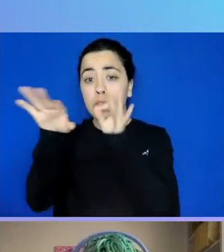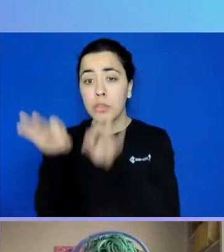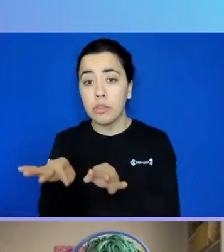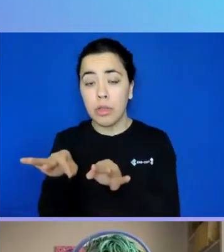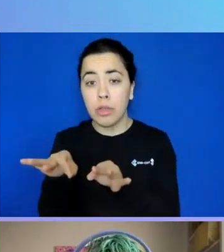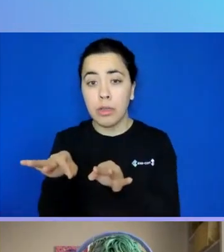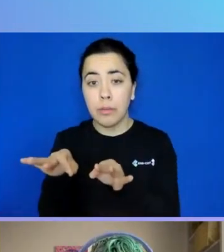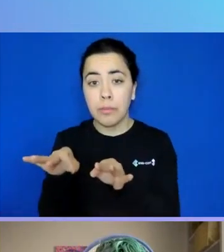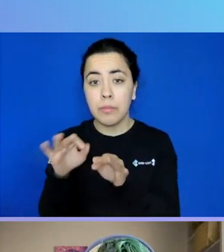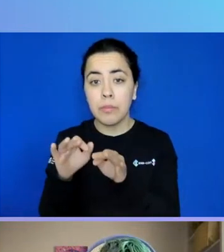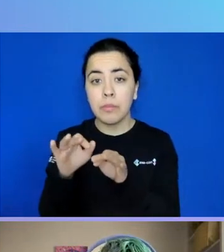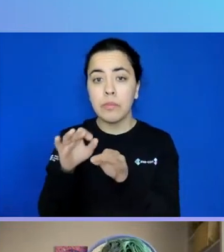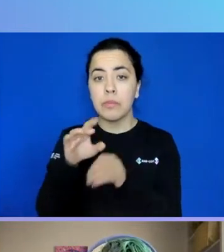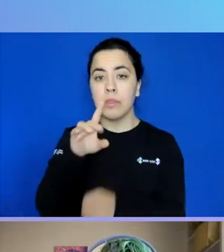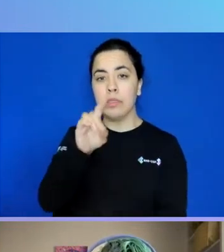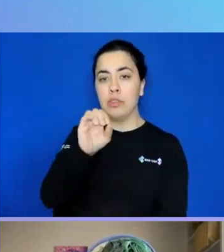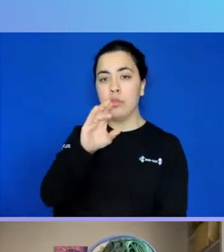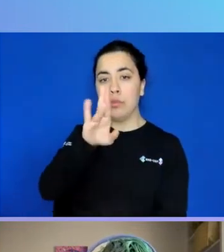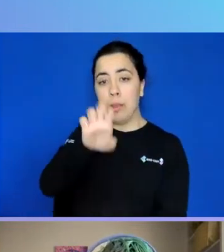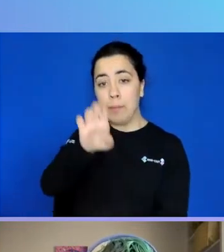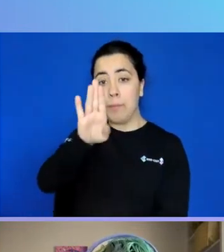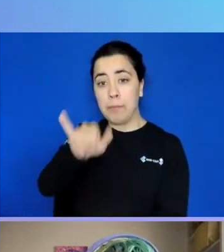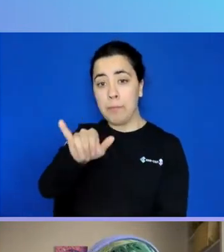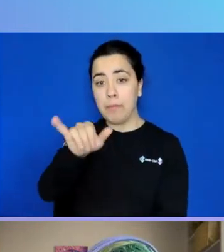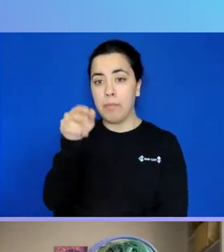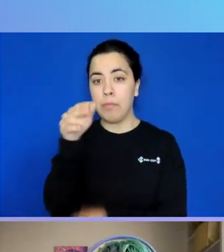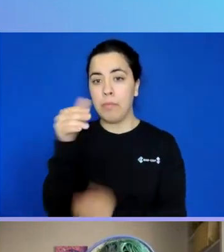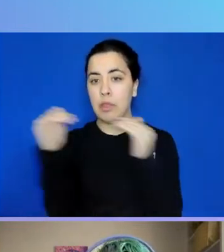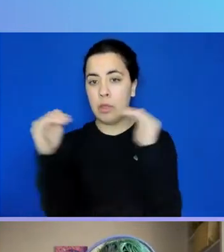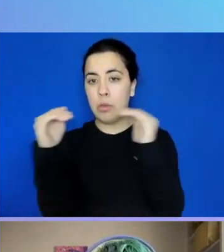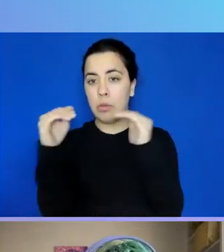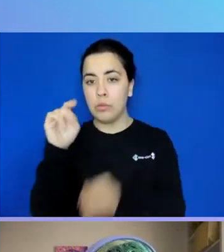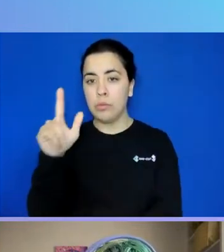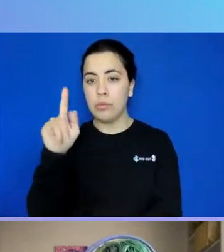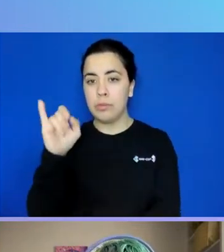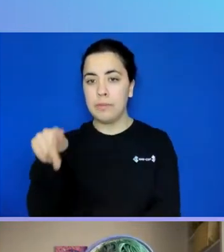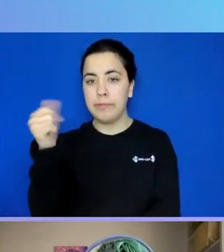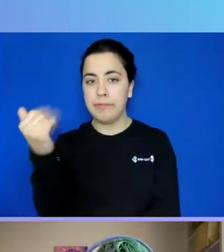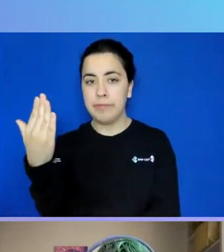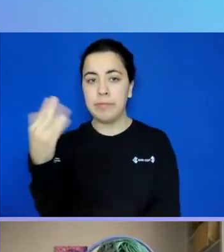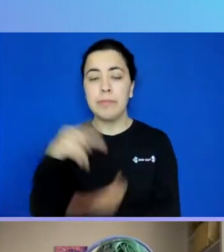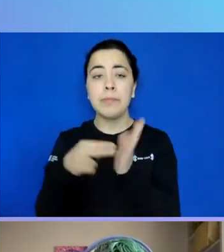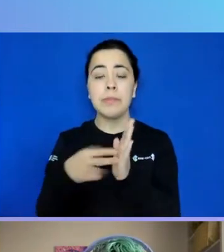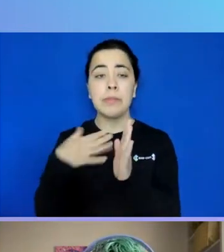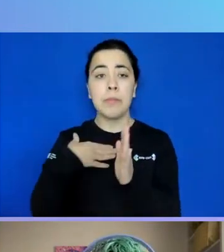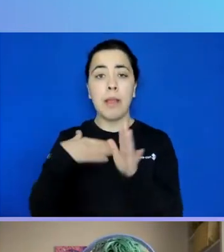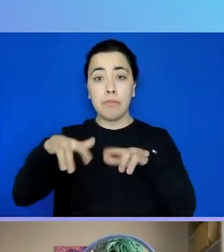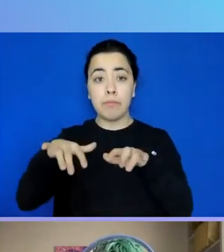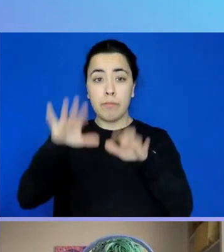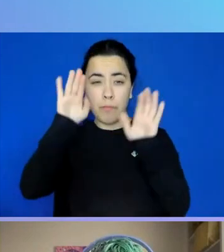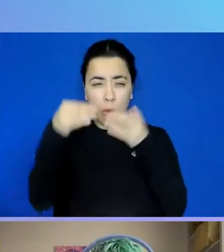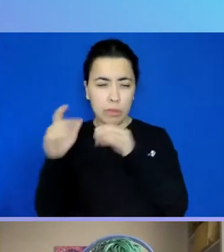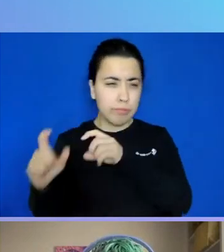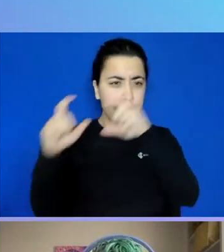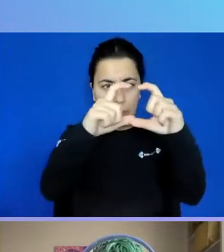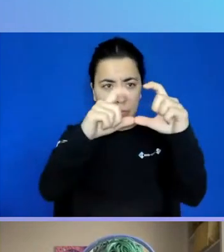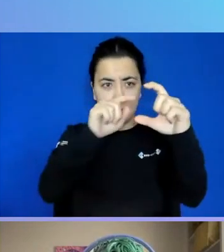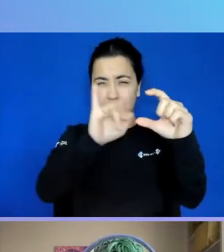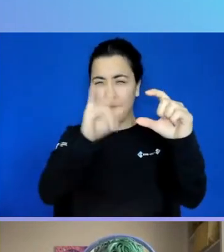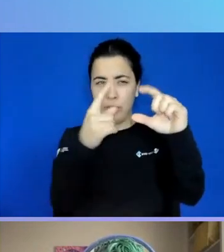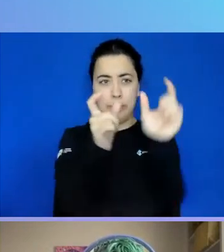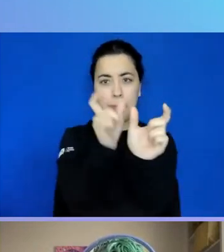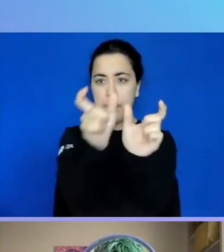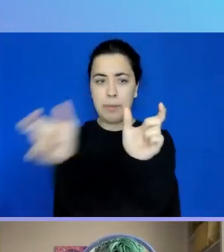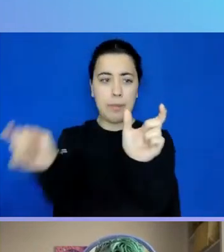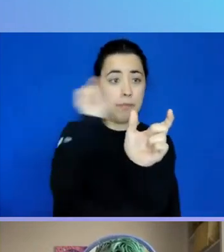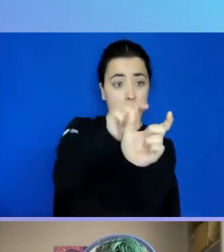tooltip 13. And then what I can do is when I have keyboard focus on that button, I can actually scroll down